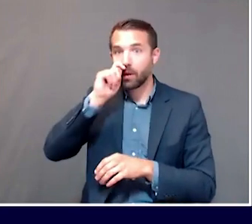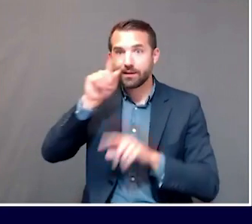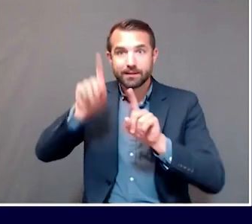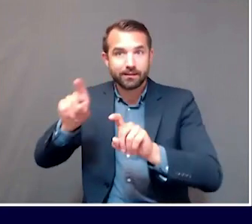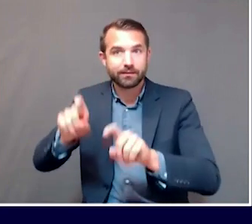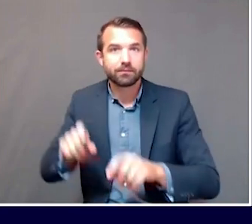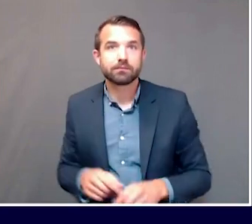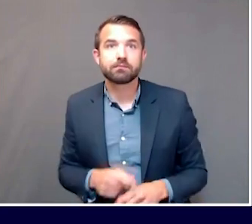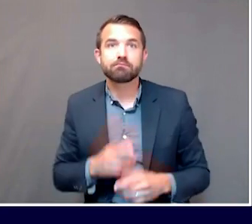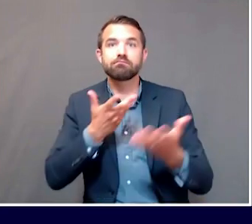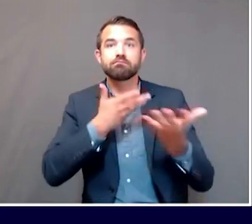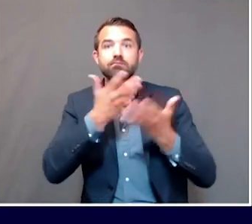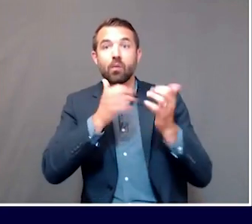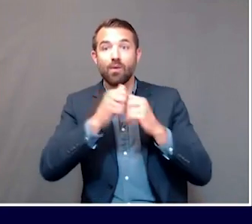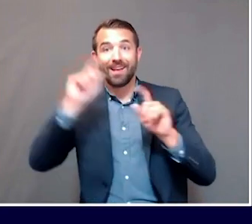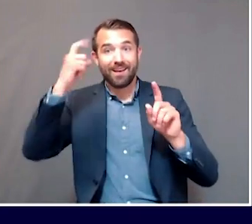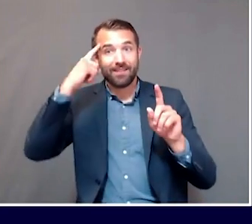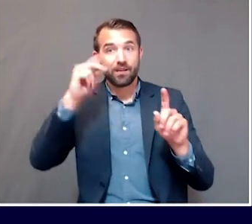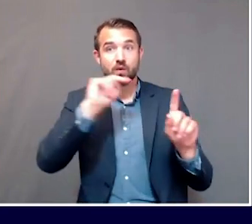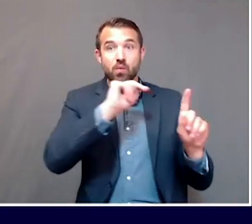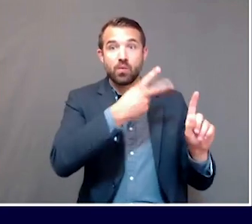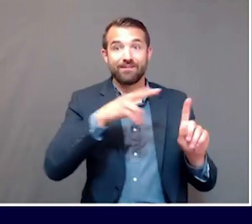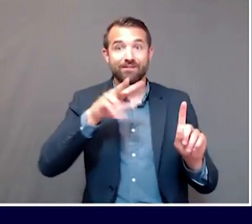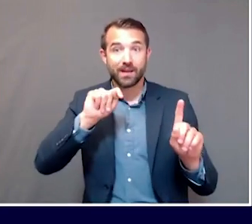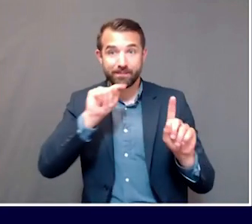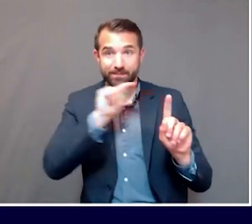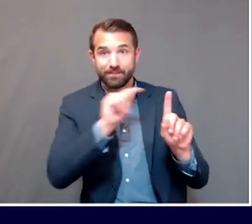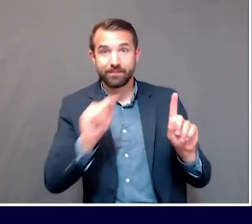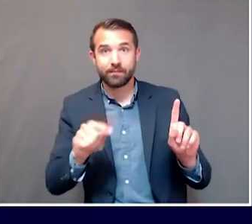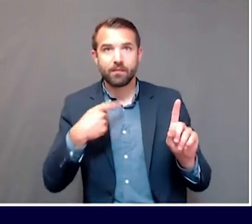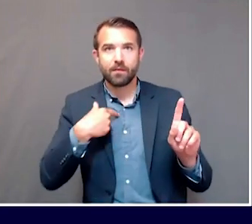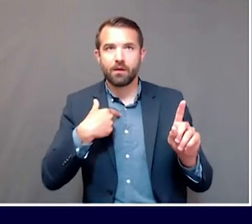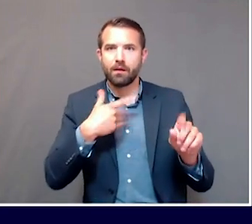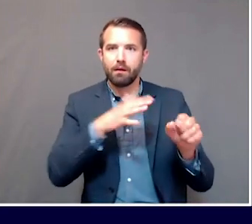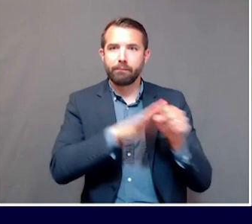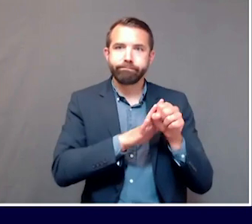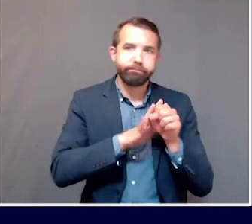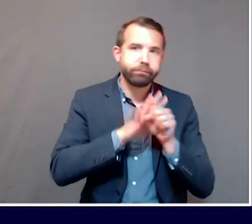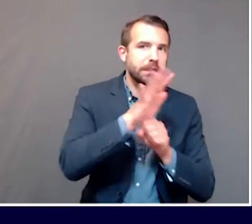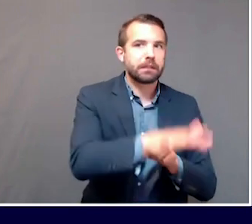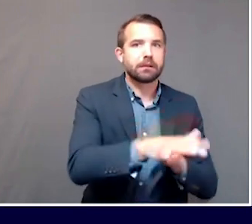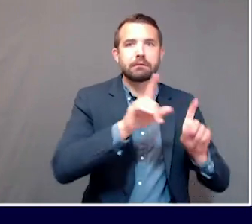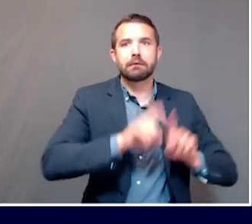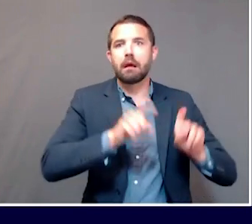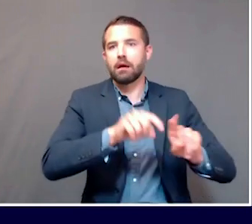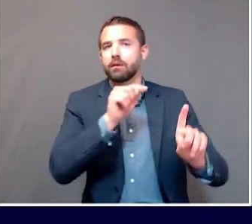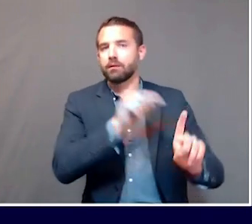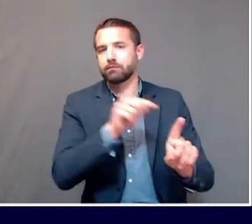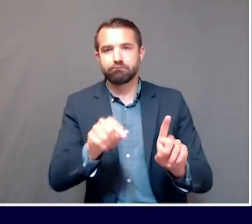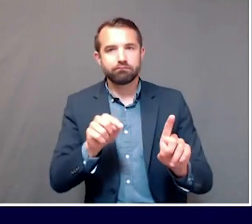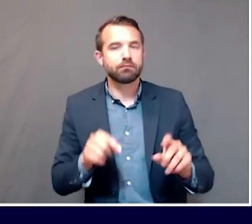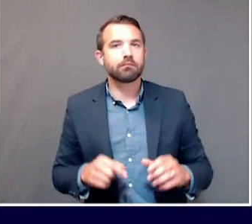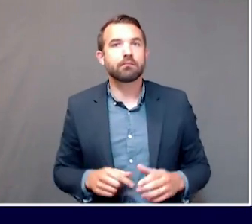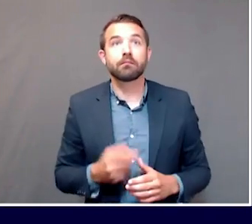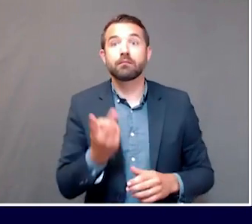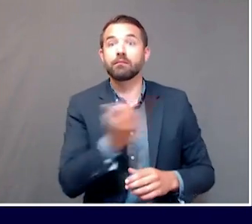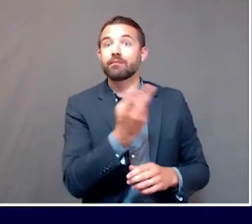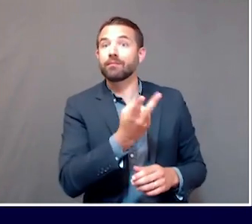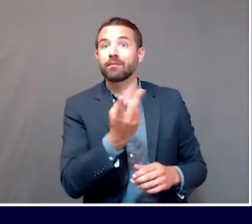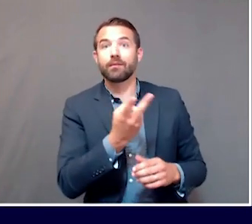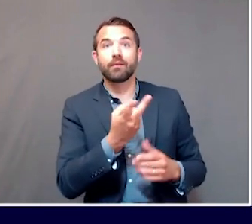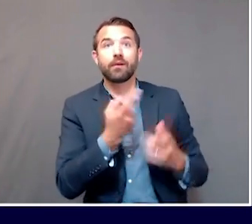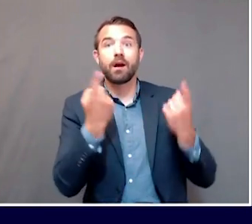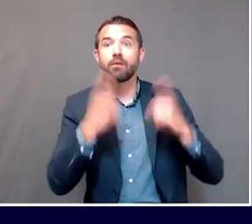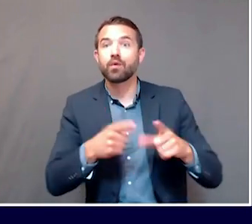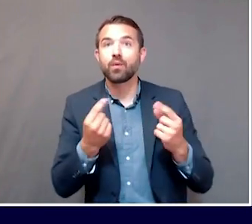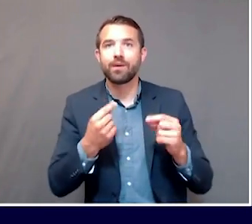an abundance of testing facilities and sites, and their problem is they can't seem to persuade people to go get tested. I don't know why